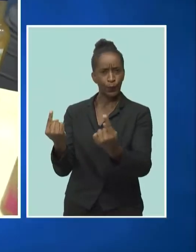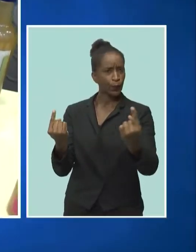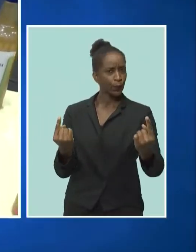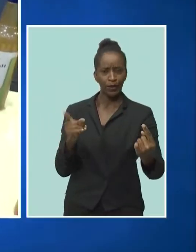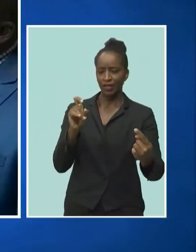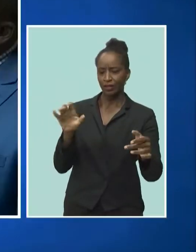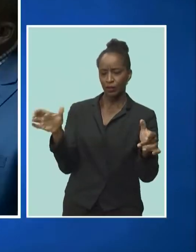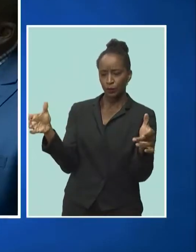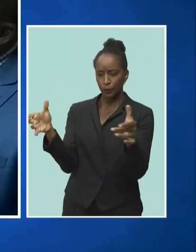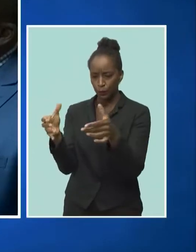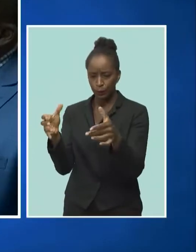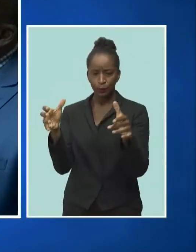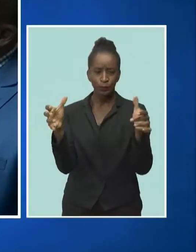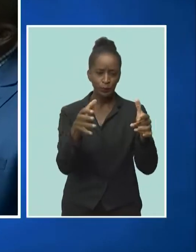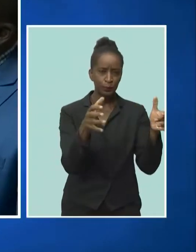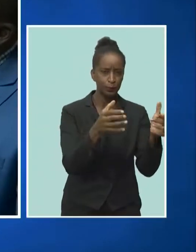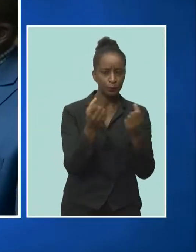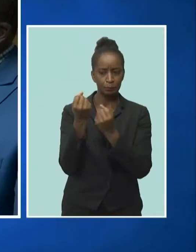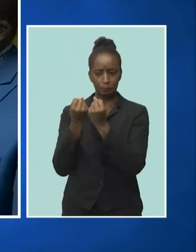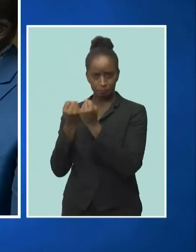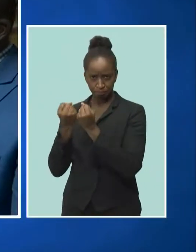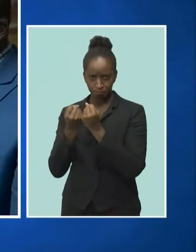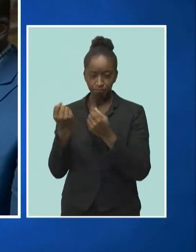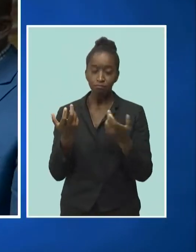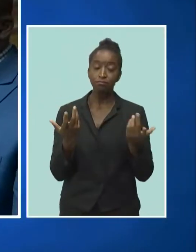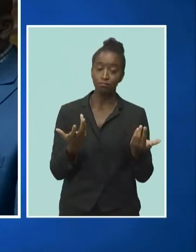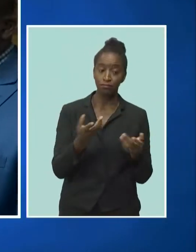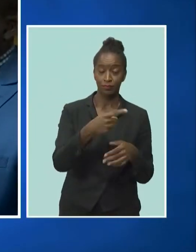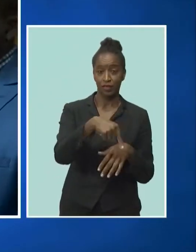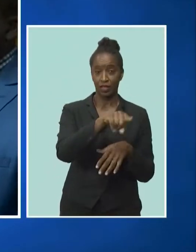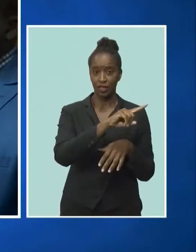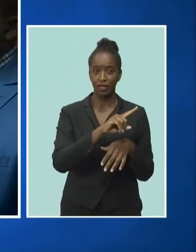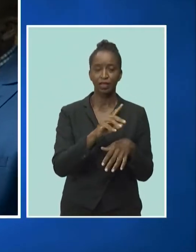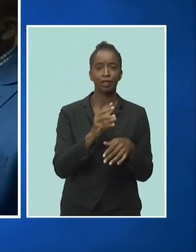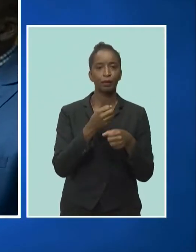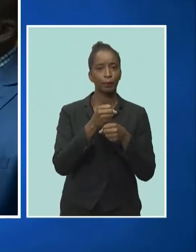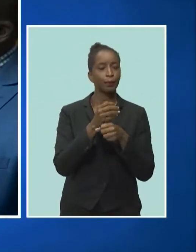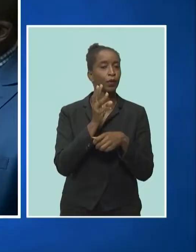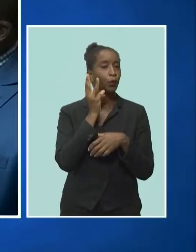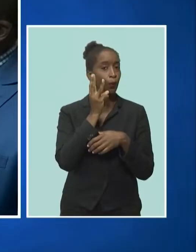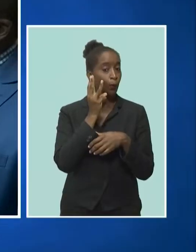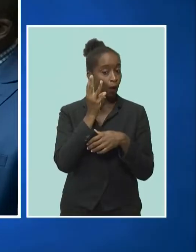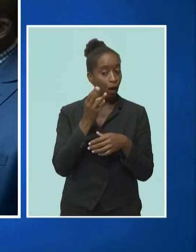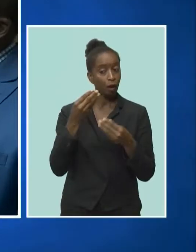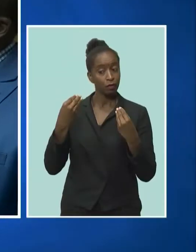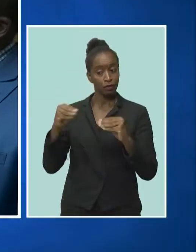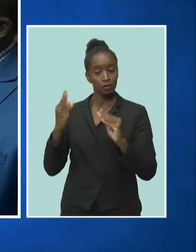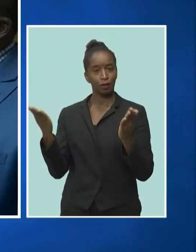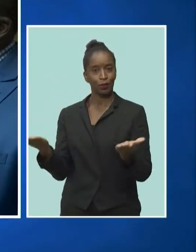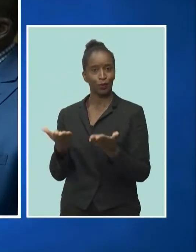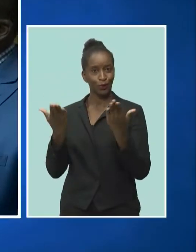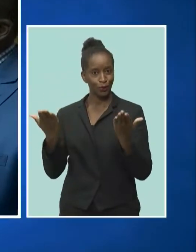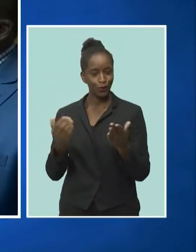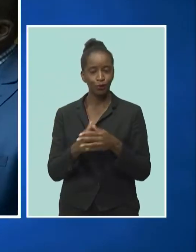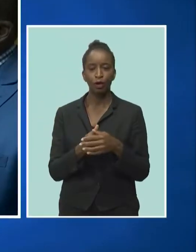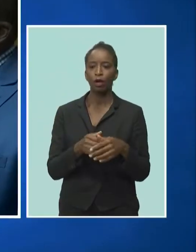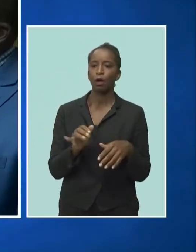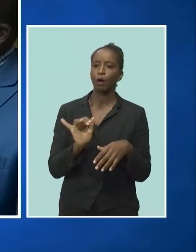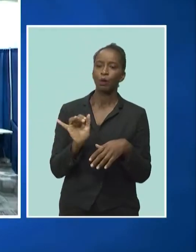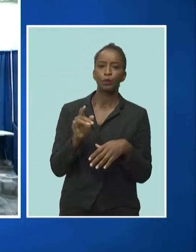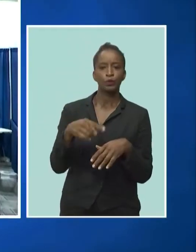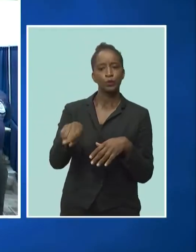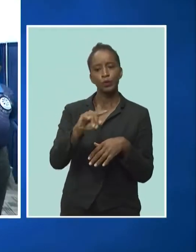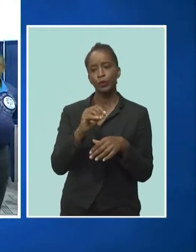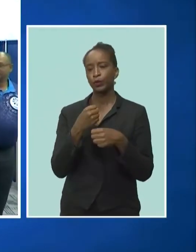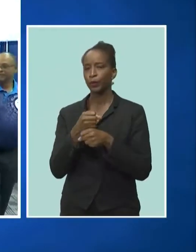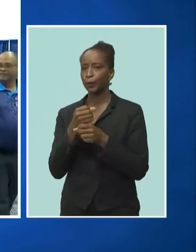that some of these homemade wines are now in the supermarkets and things like that, and a number of the people doing the other artisanal stuff in terms of soaps